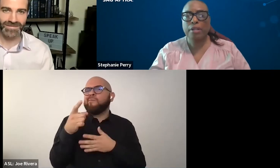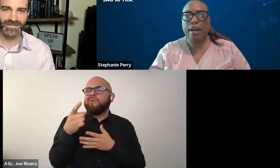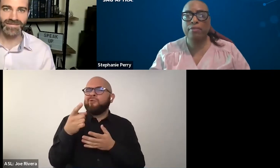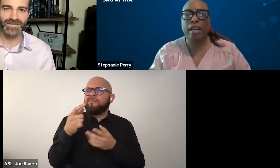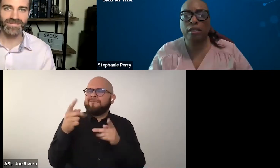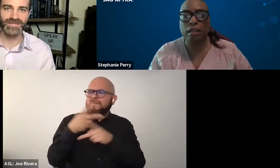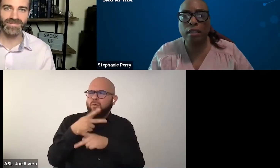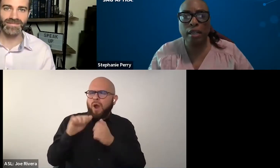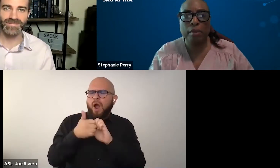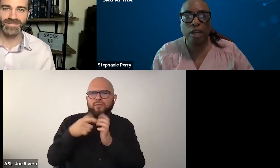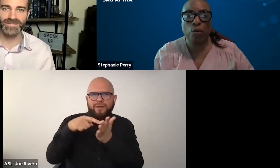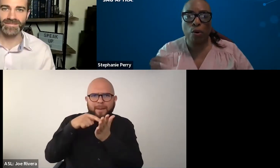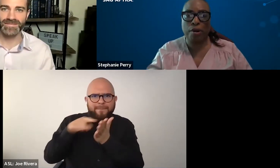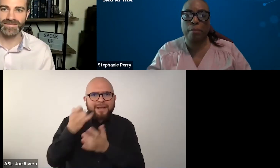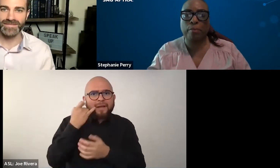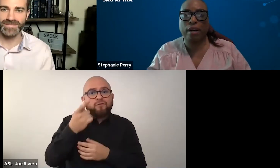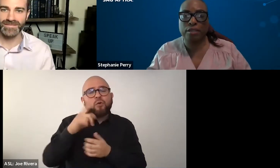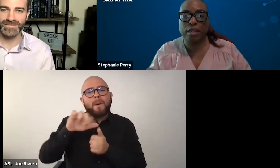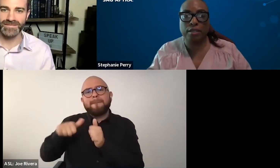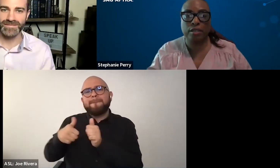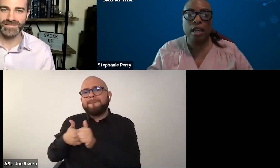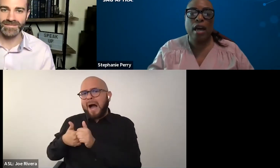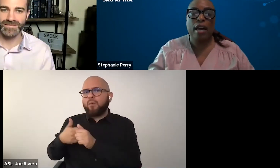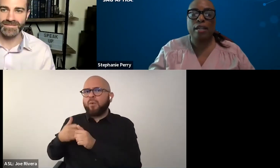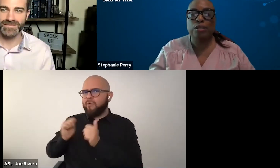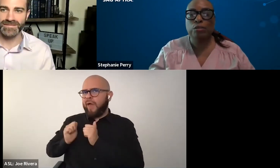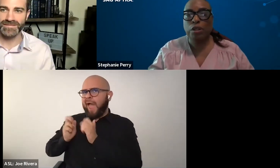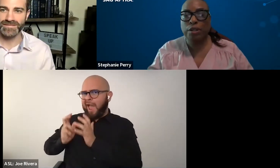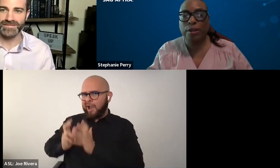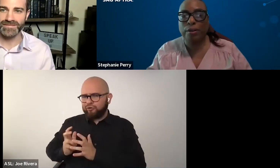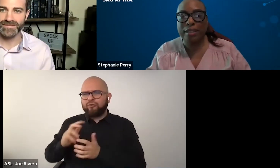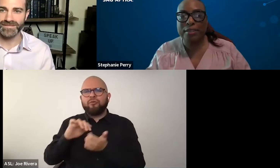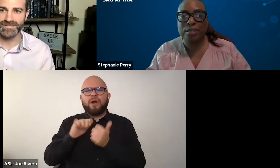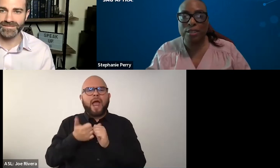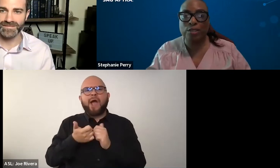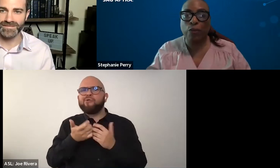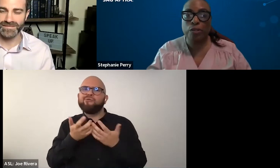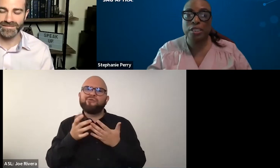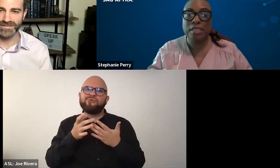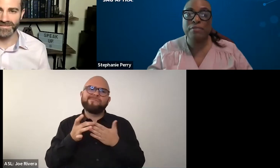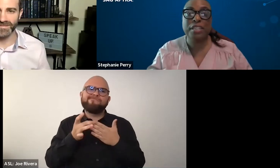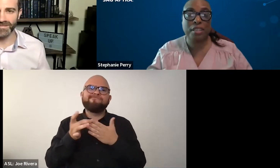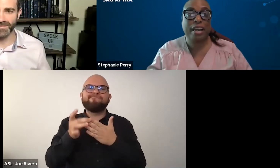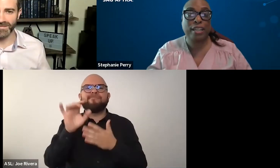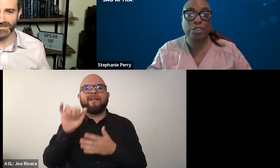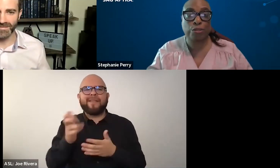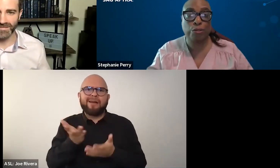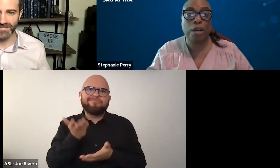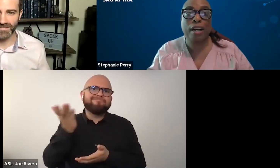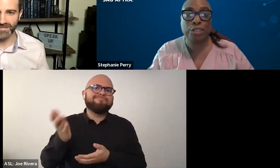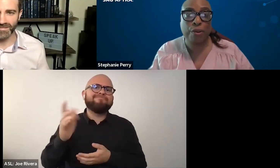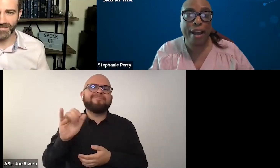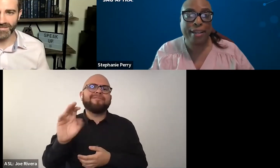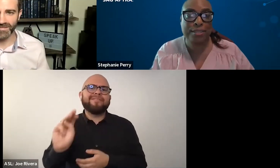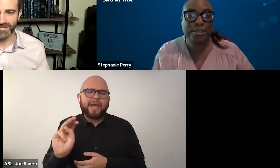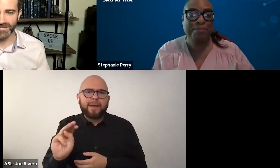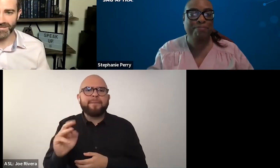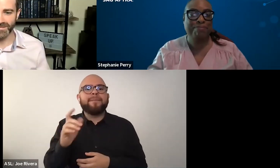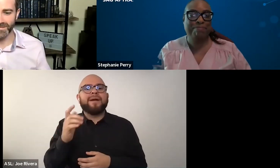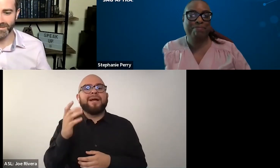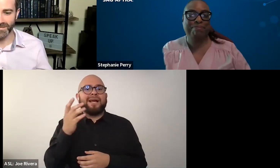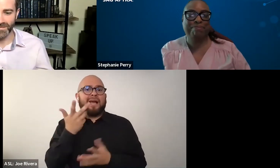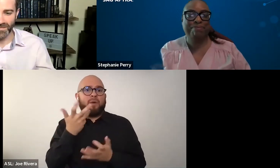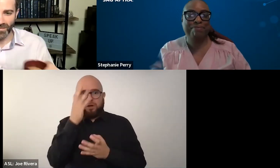and how to navigate the claim inquiry process. And I do want to note that this is for TV theatrical